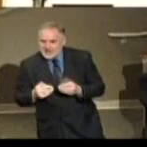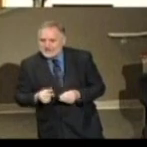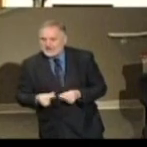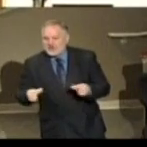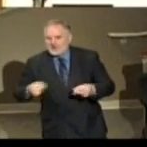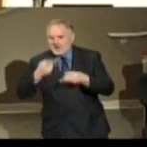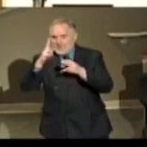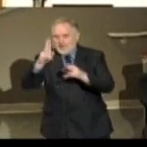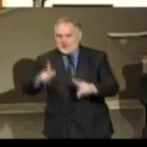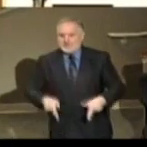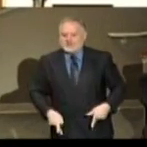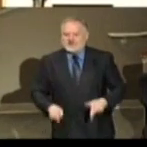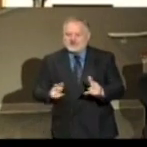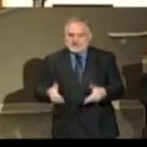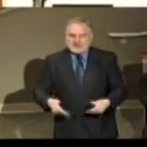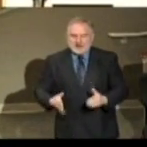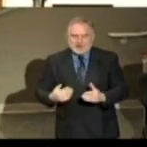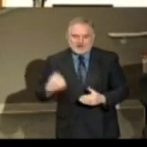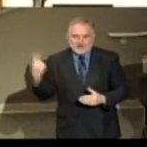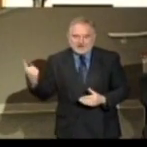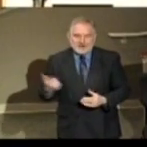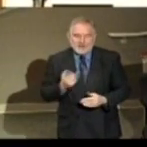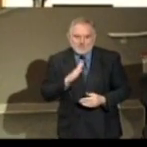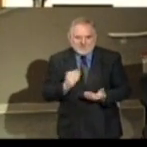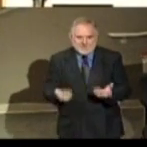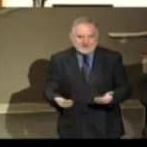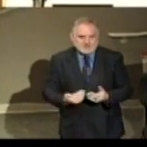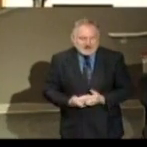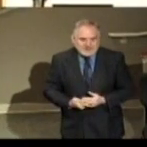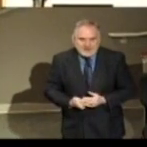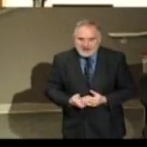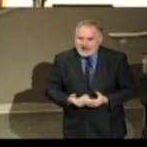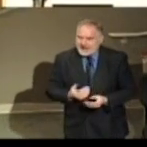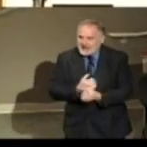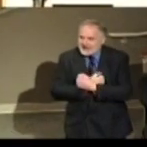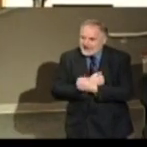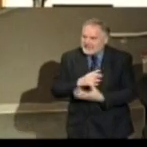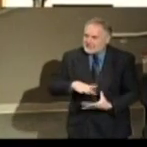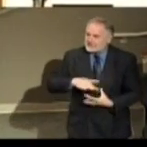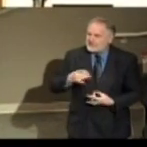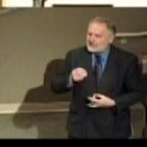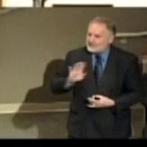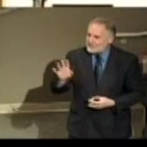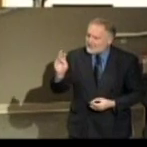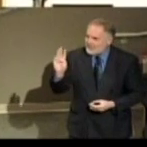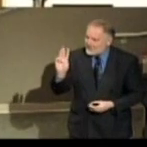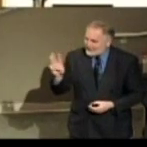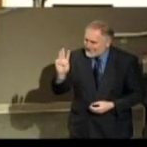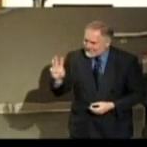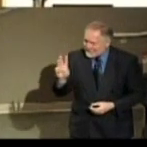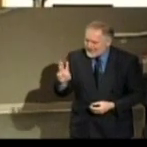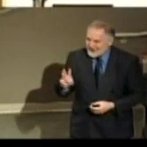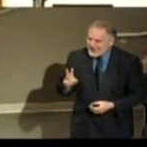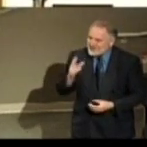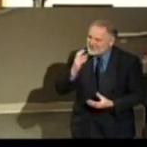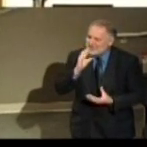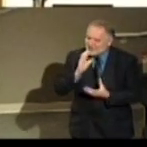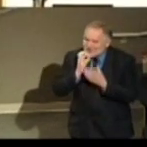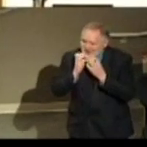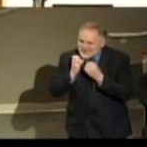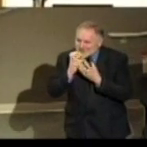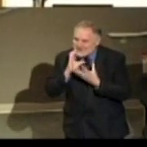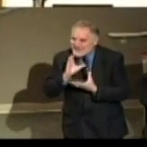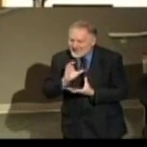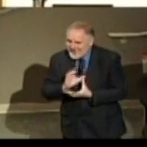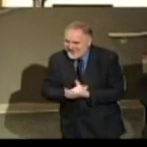honor and the privilege of allowing me to come and be here. I love the spirit of your pastor and his precious wife and their